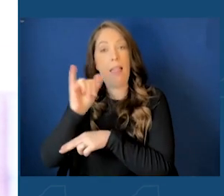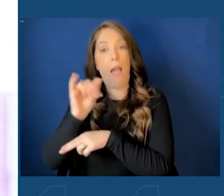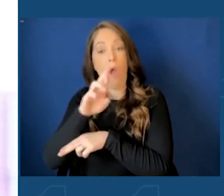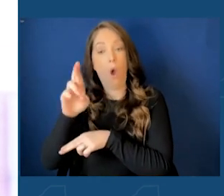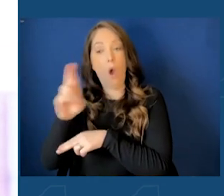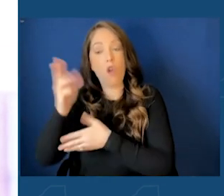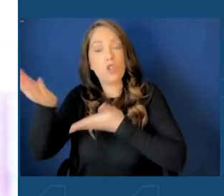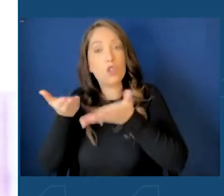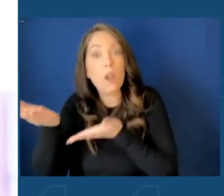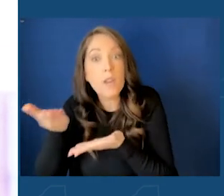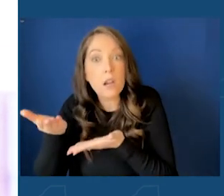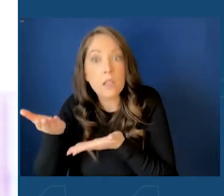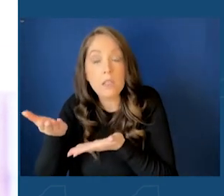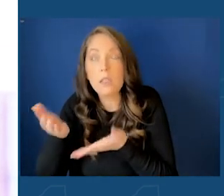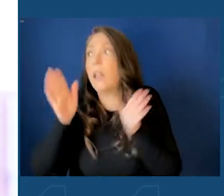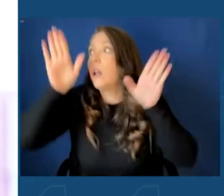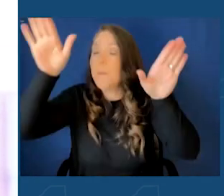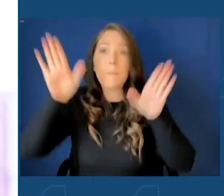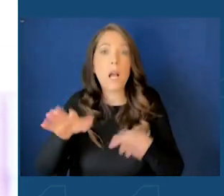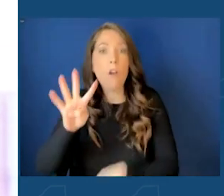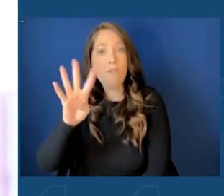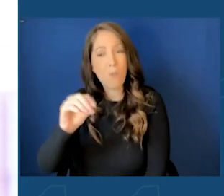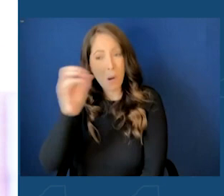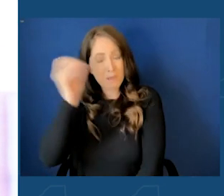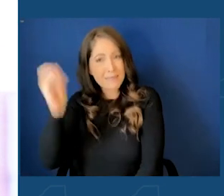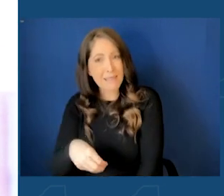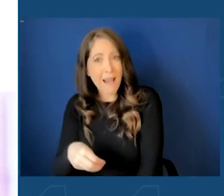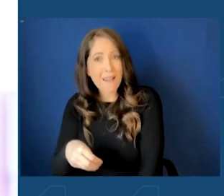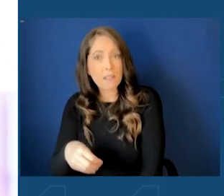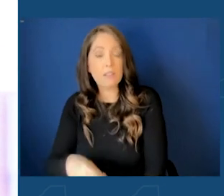that's astounding. 40% increase. In